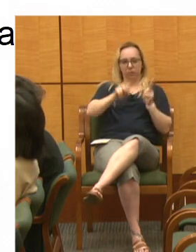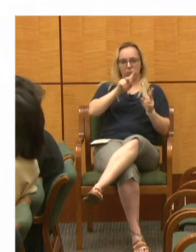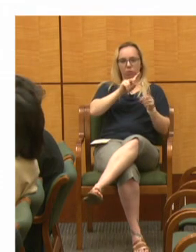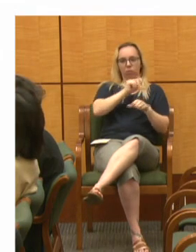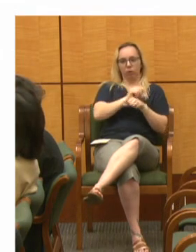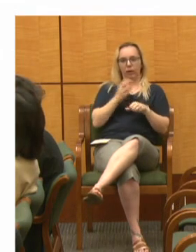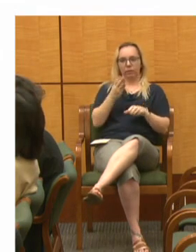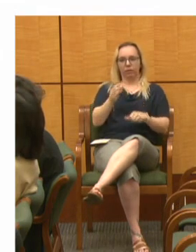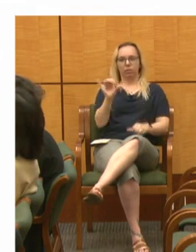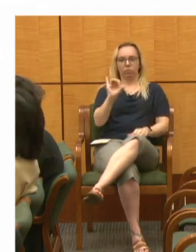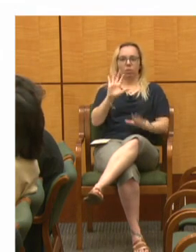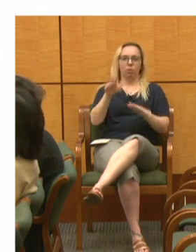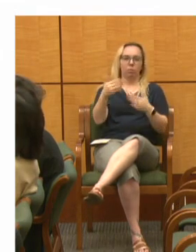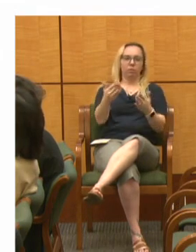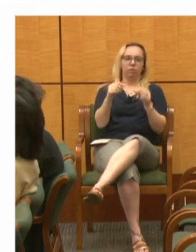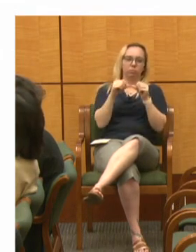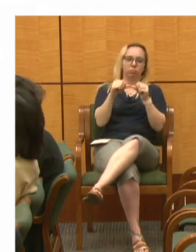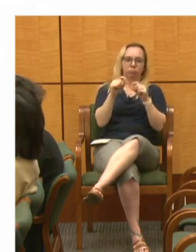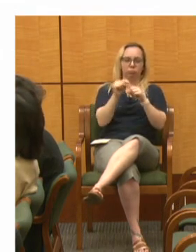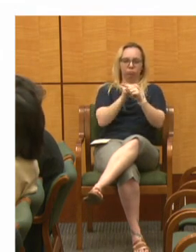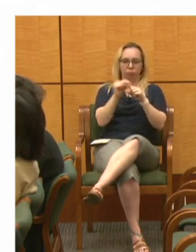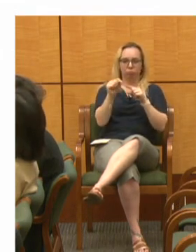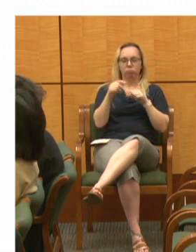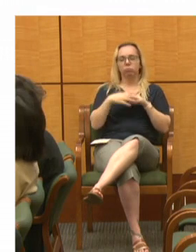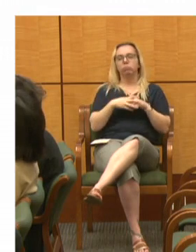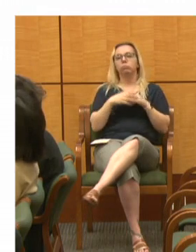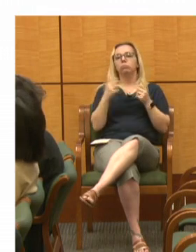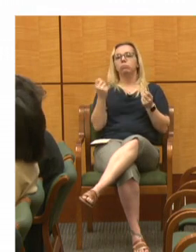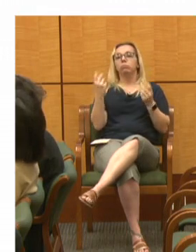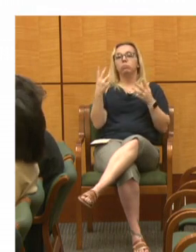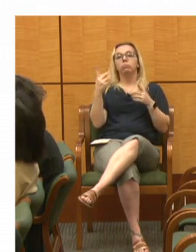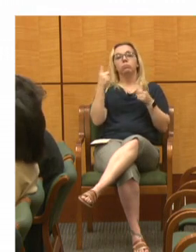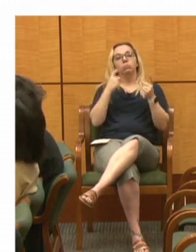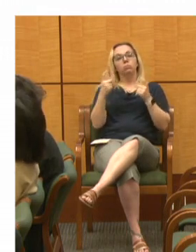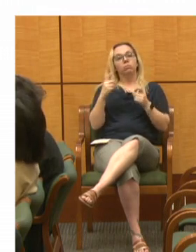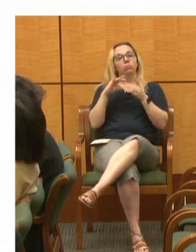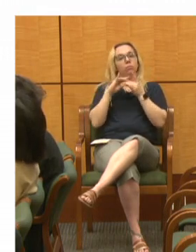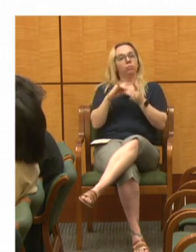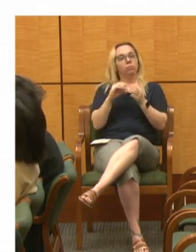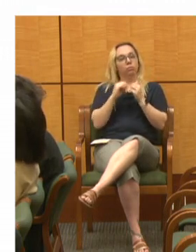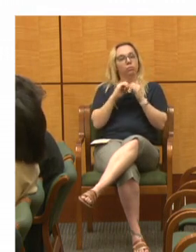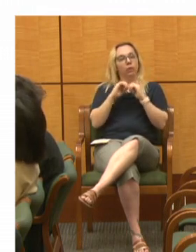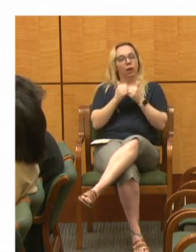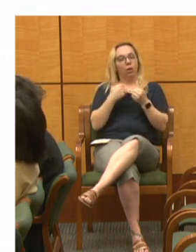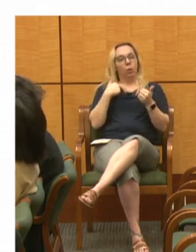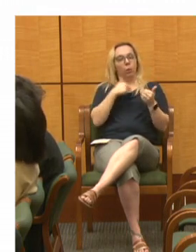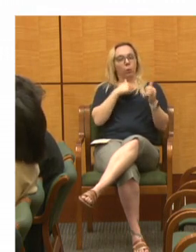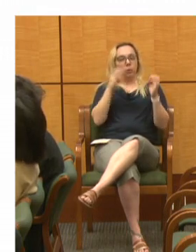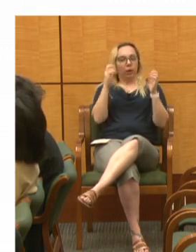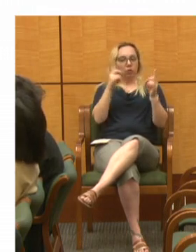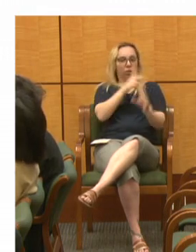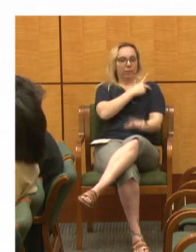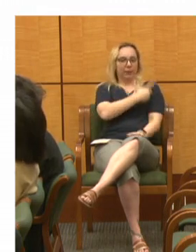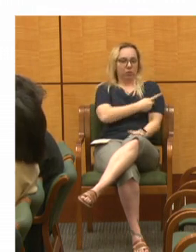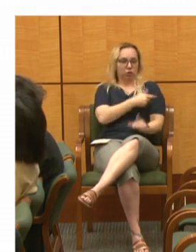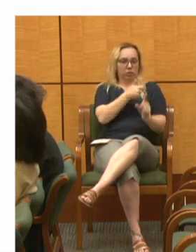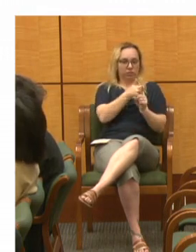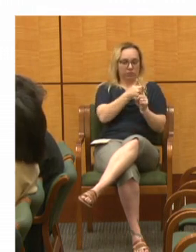that. There's been a lot of questions about how we educate patients who come in